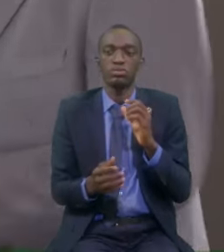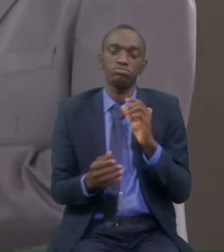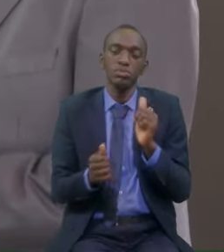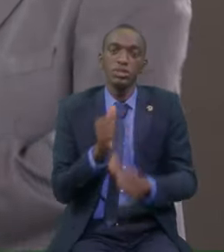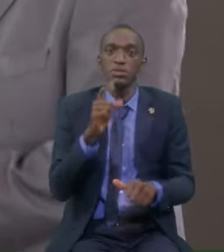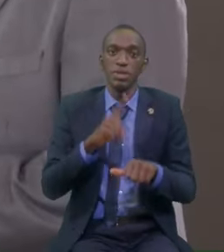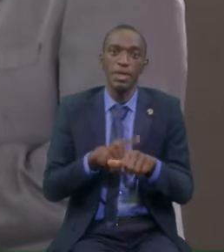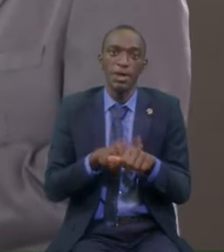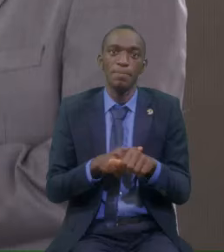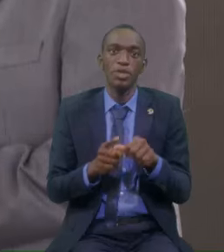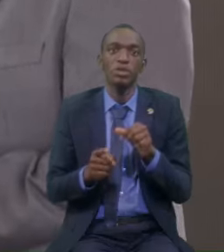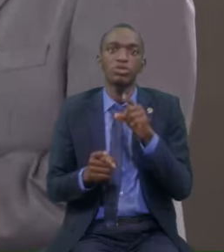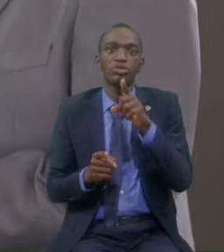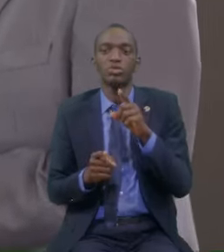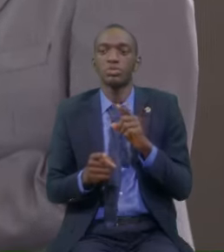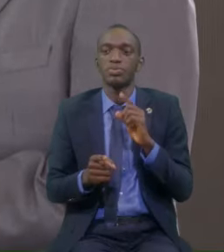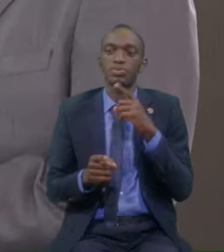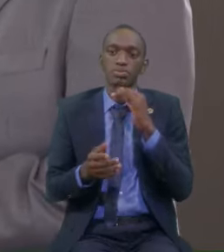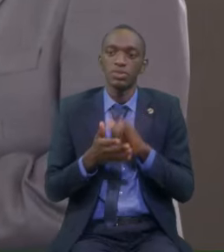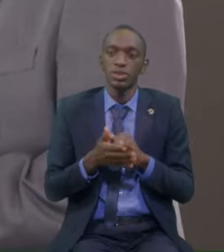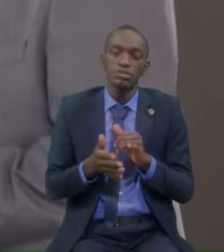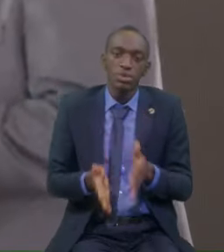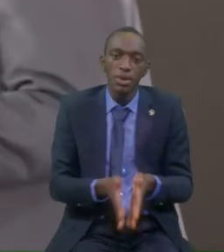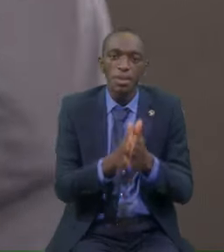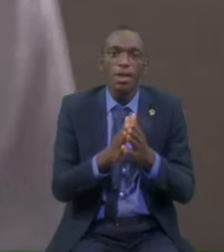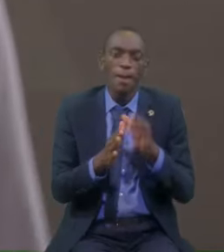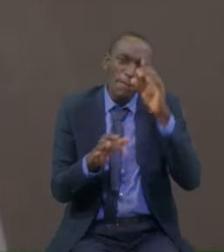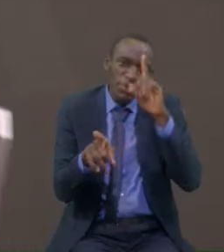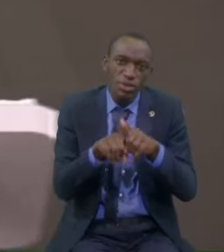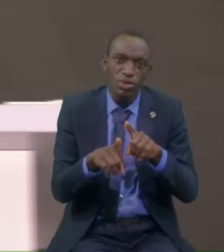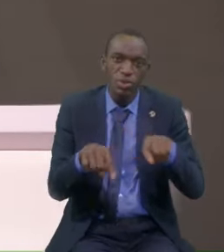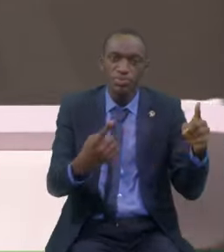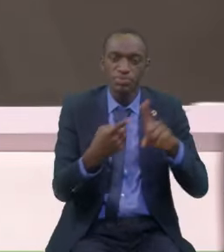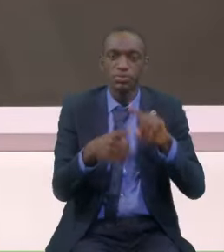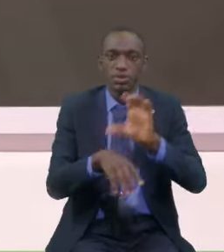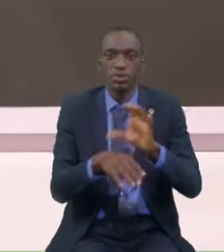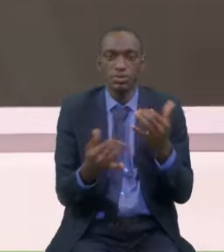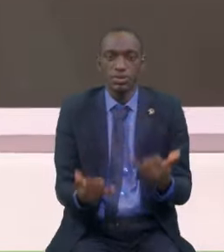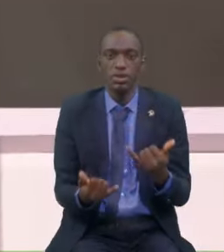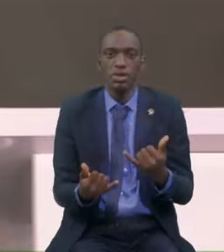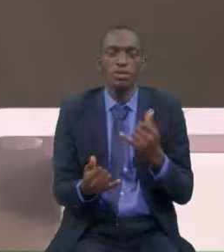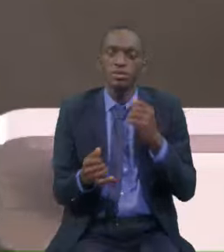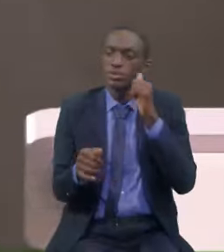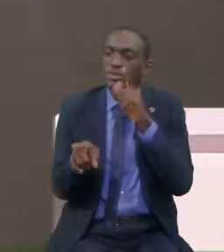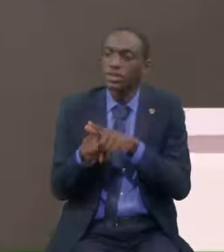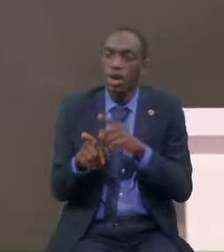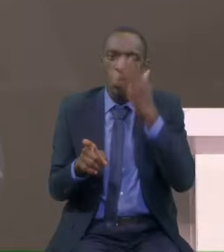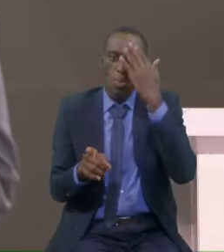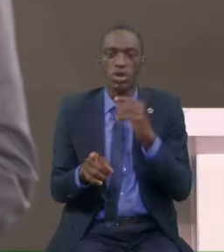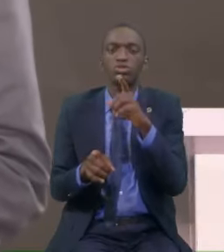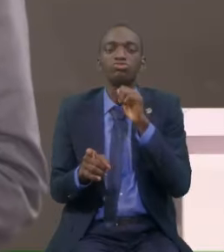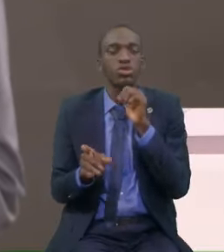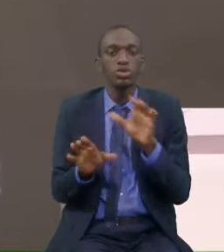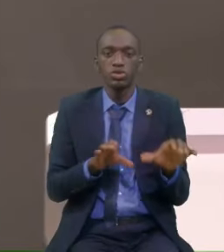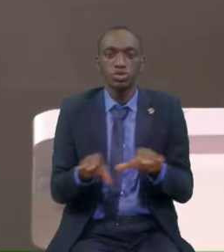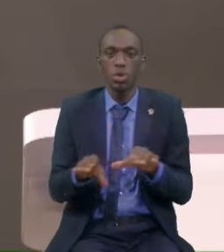up now. Brother, go to church now. Sister, why don't you do what the Lord has called you to do?